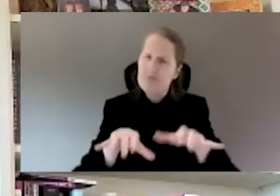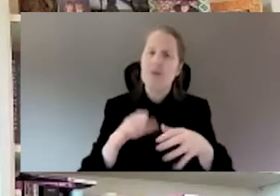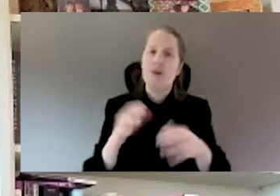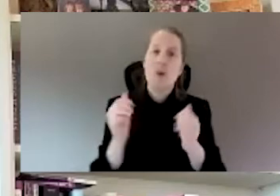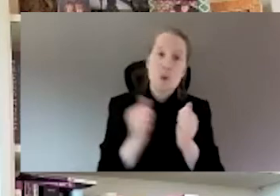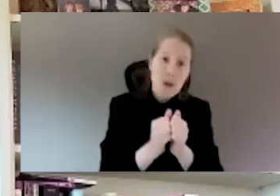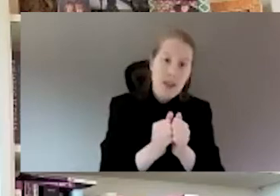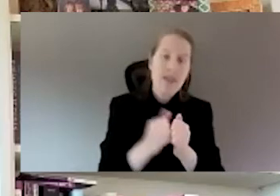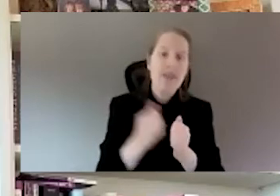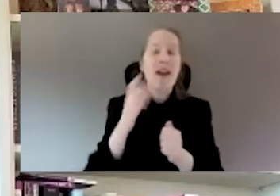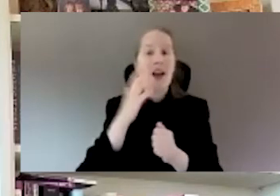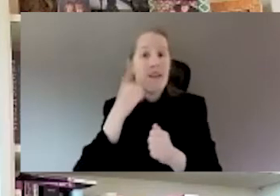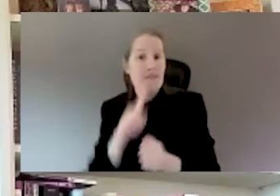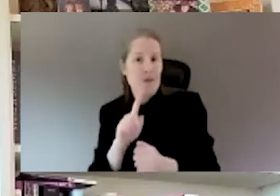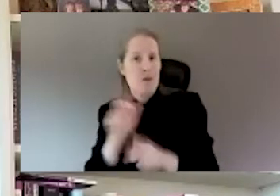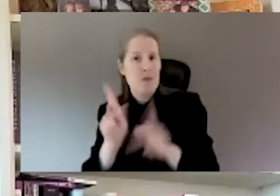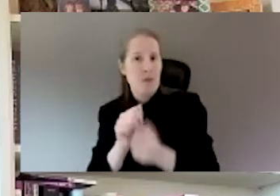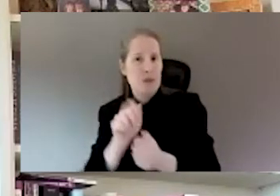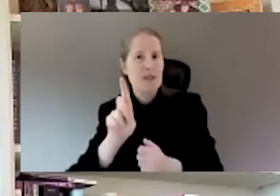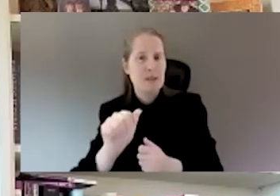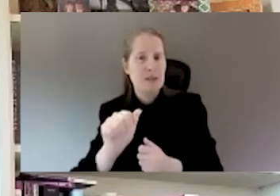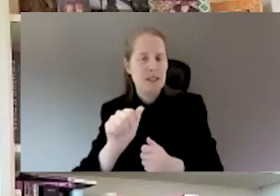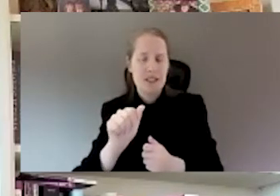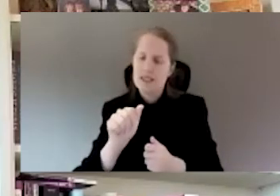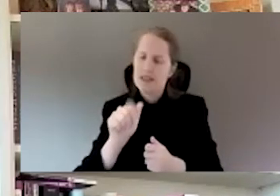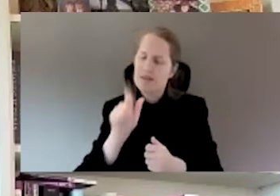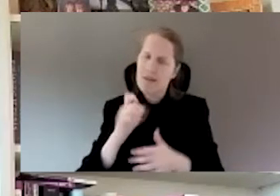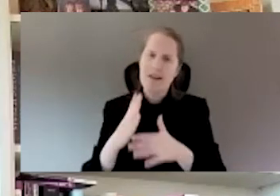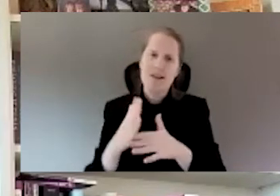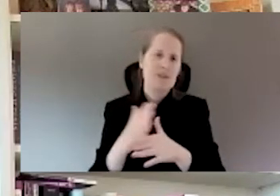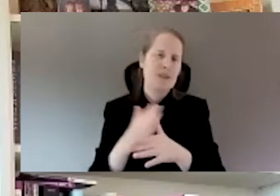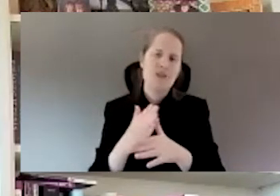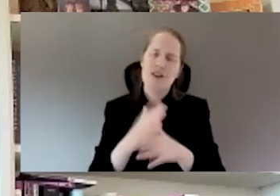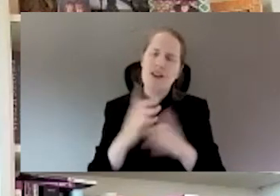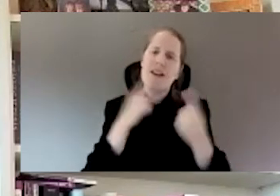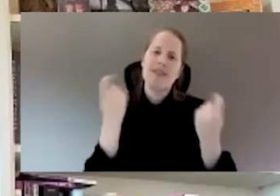with disabilities must be shared and celebrated.